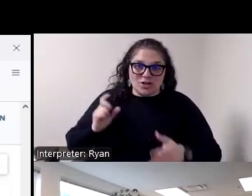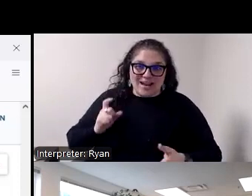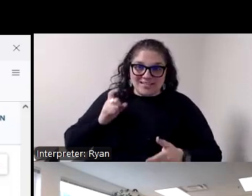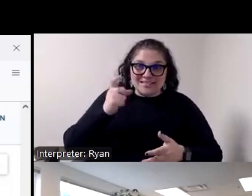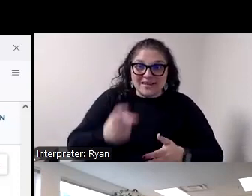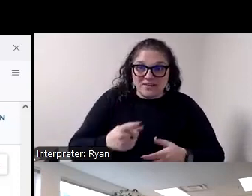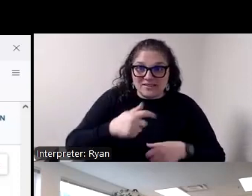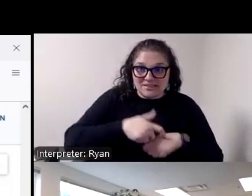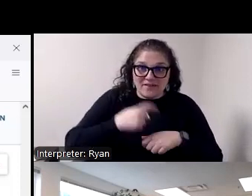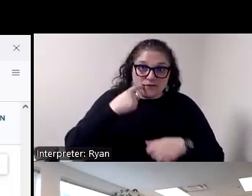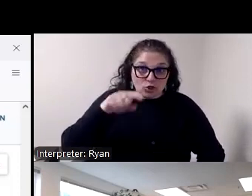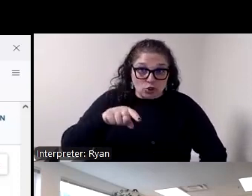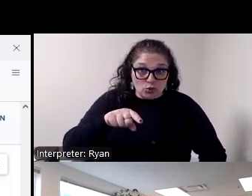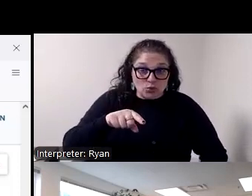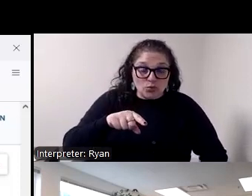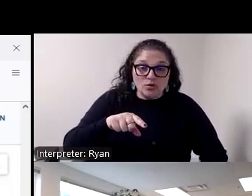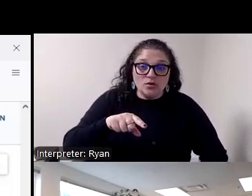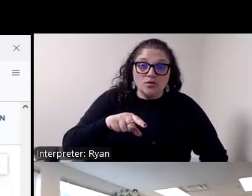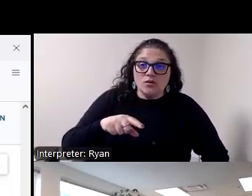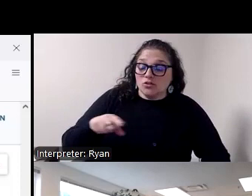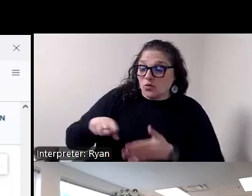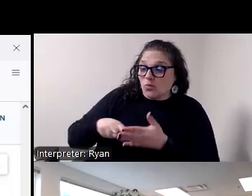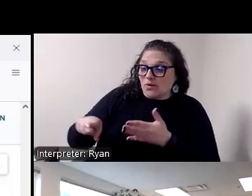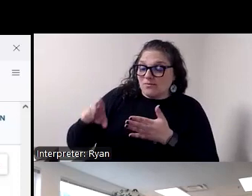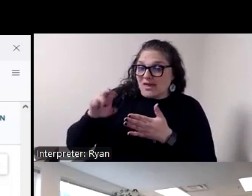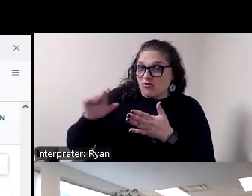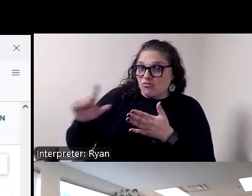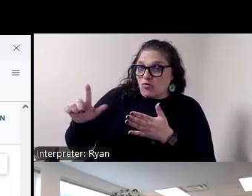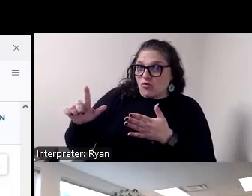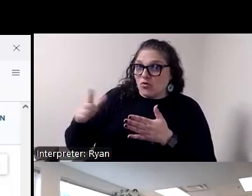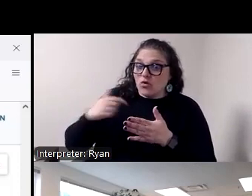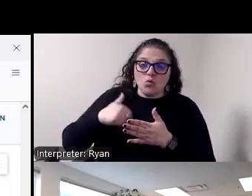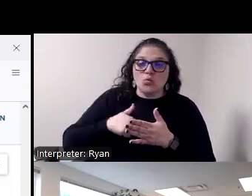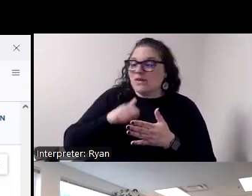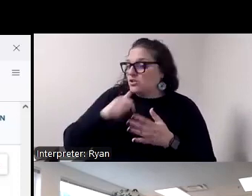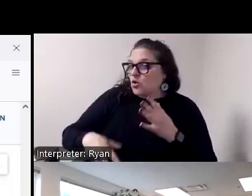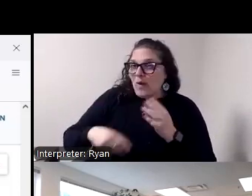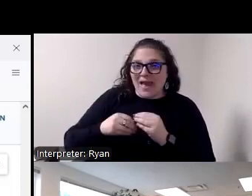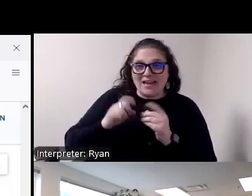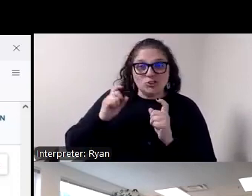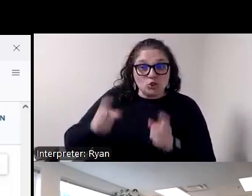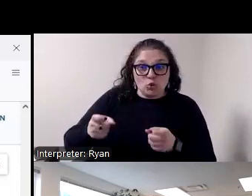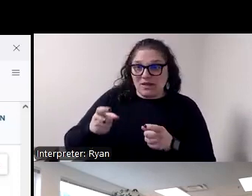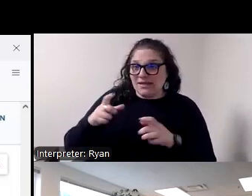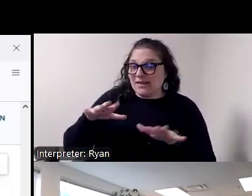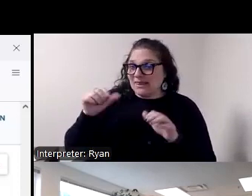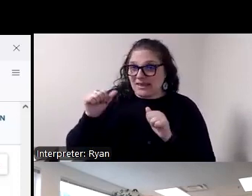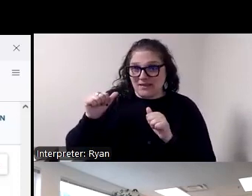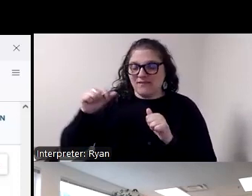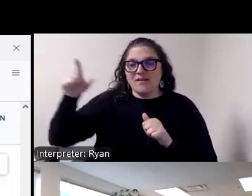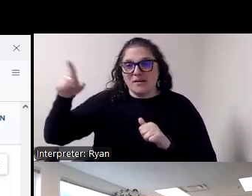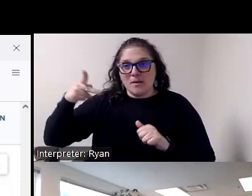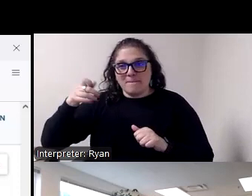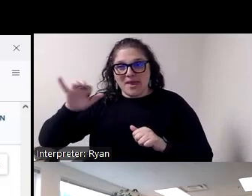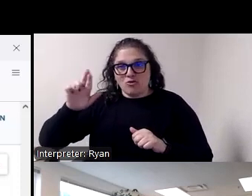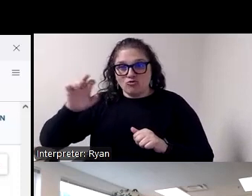you. So that way, when payroll, because we don't enter the donated leave, that is entered by payroll. So